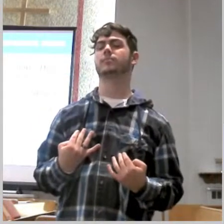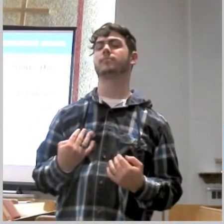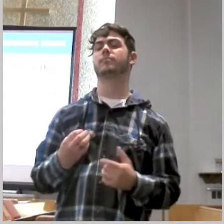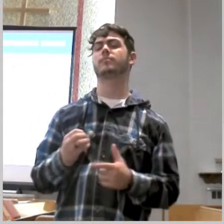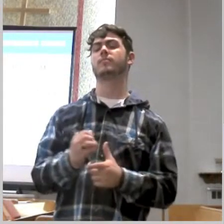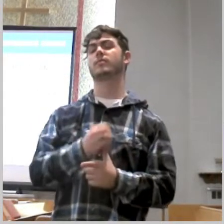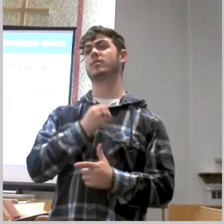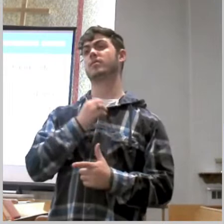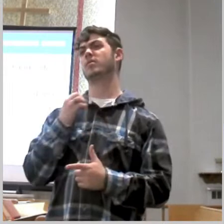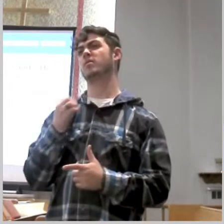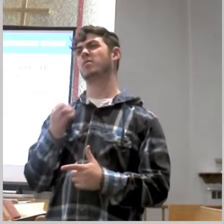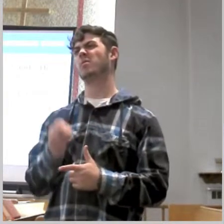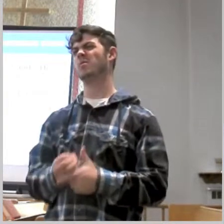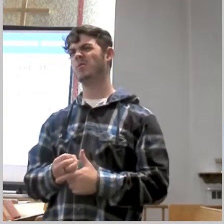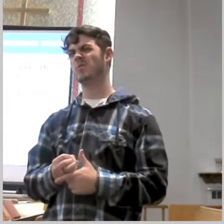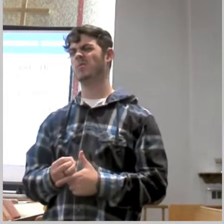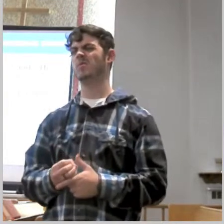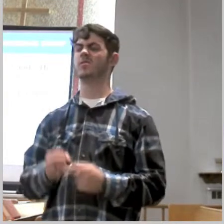sorrow